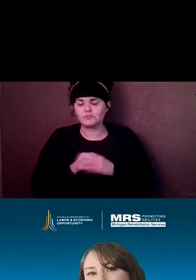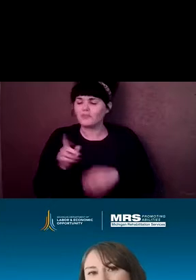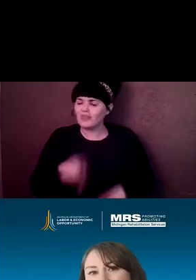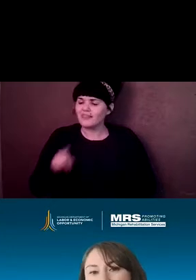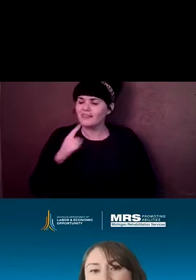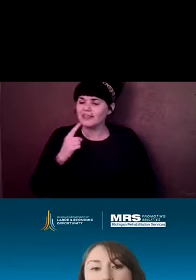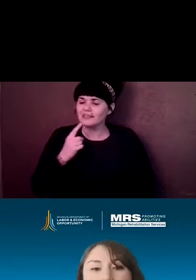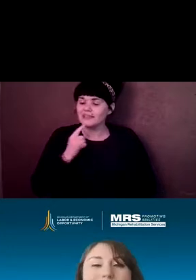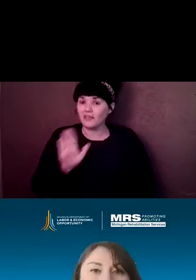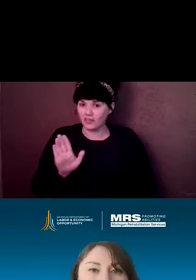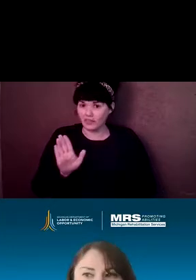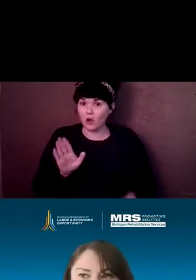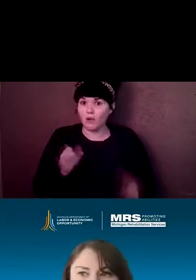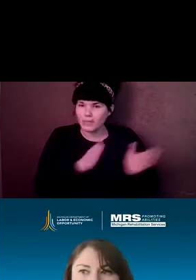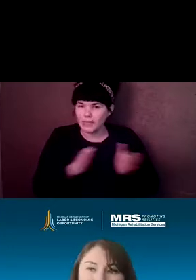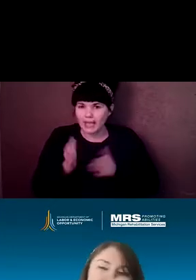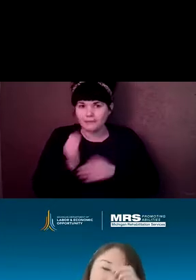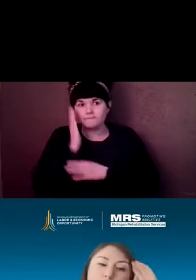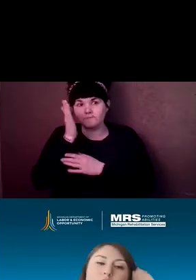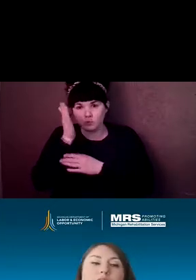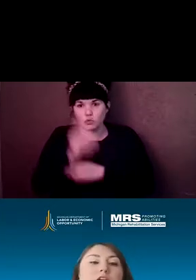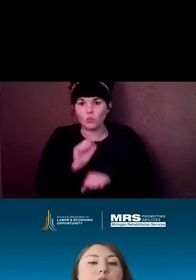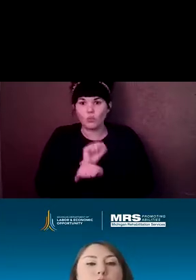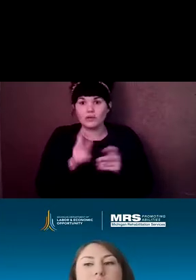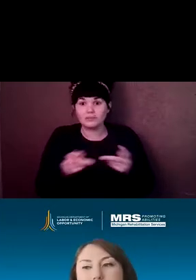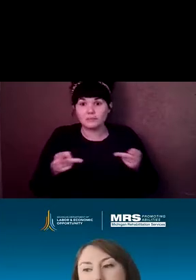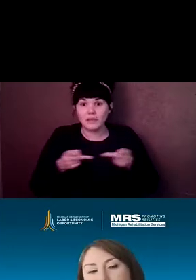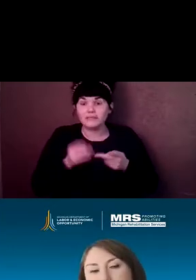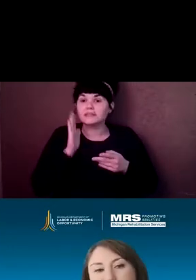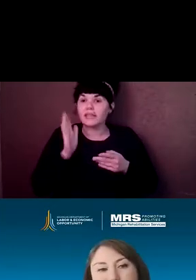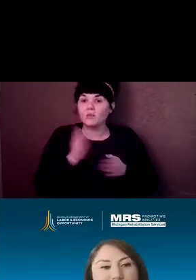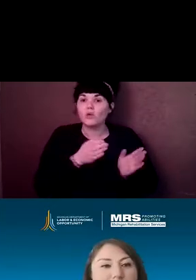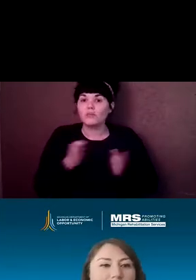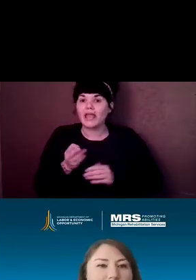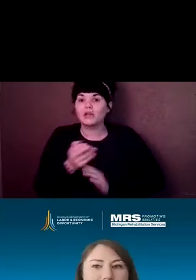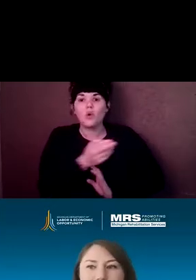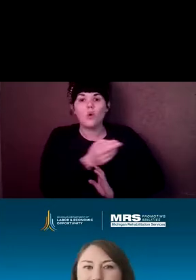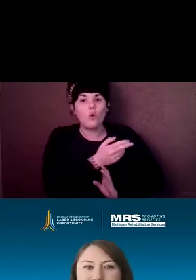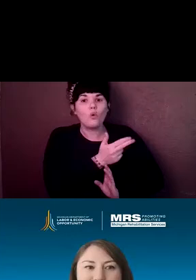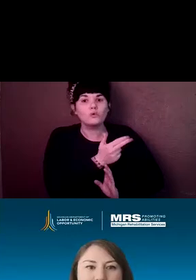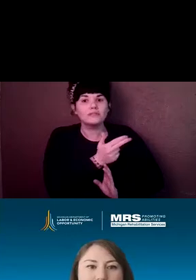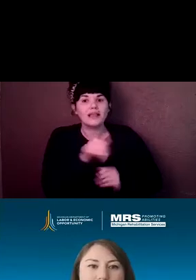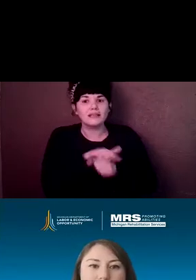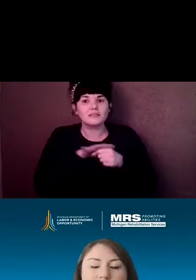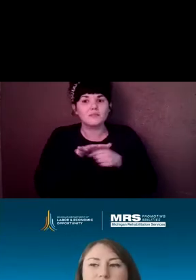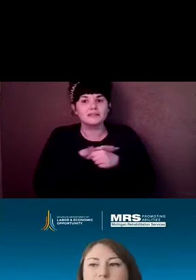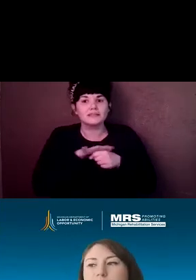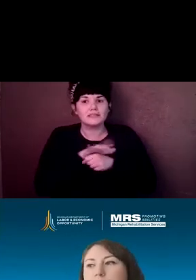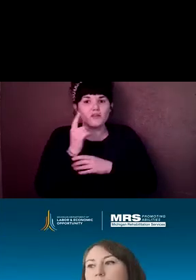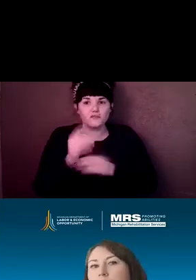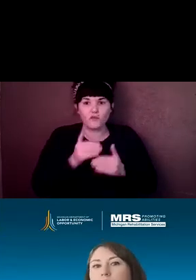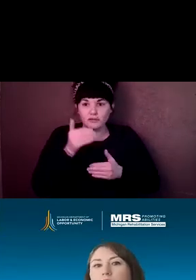to start featuring hoteling spaces for their employees. Next slide.